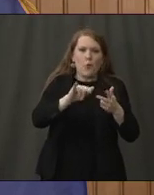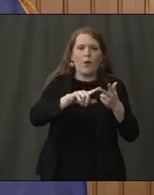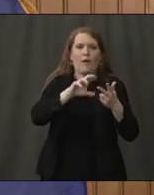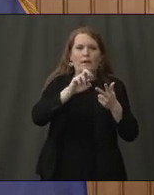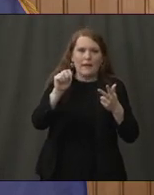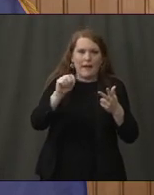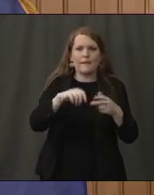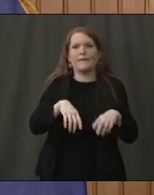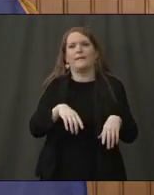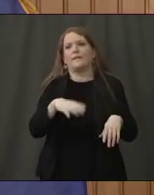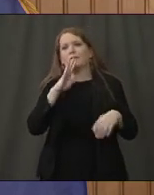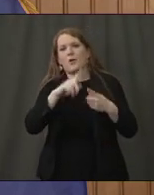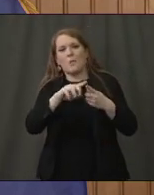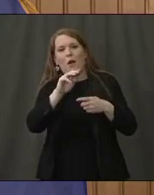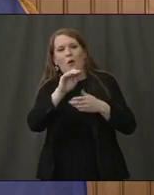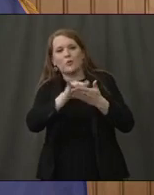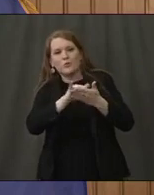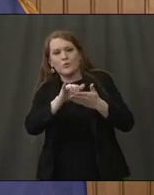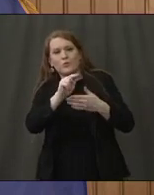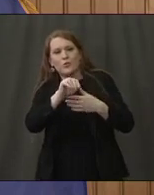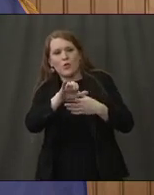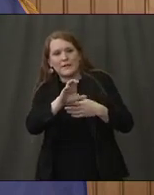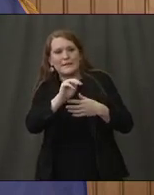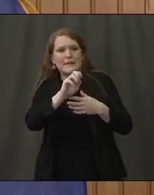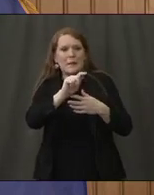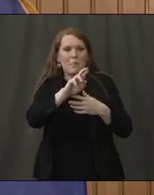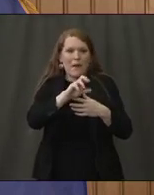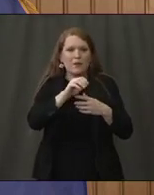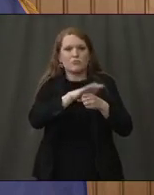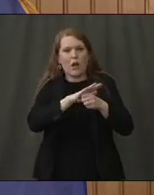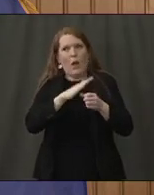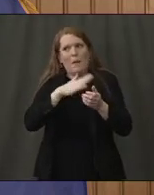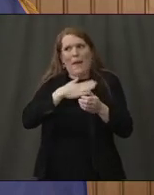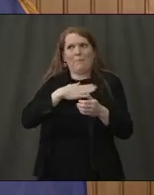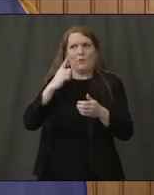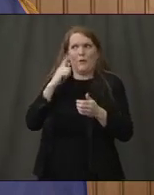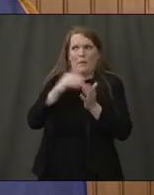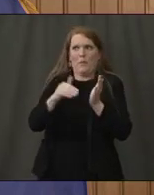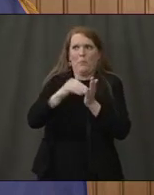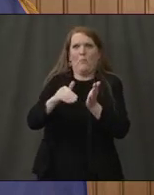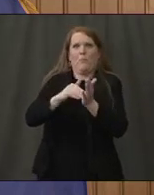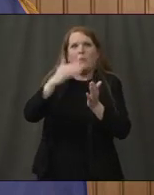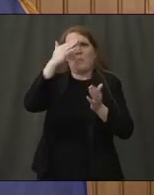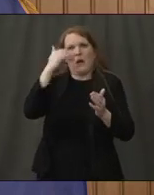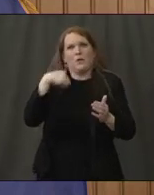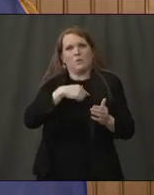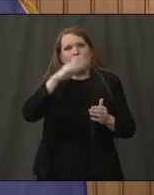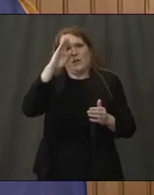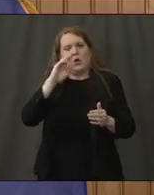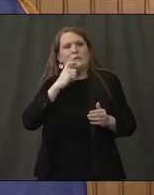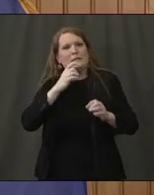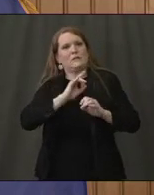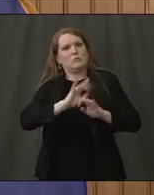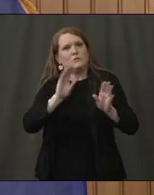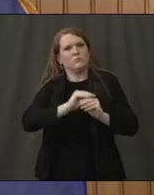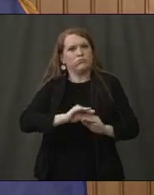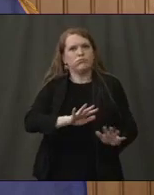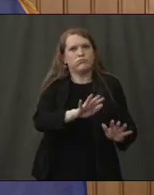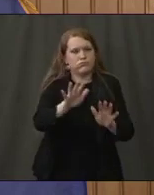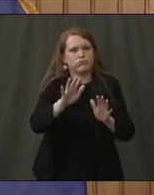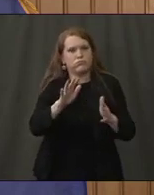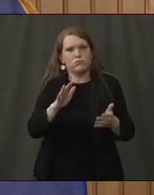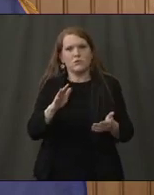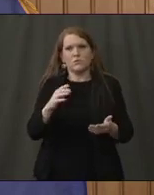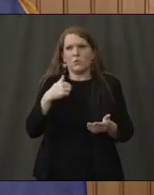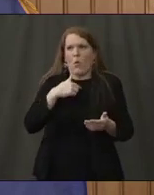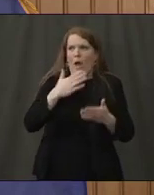I'm from the Show Me State, like I said. We've gotten 50 ventilators, for which I'm very thankful. New York's gotten 4,000 ventilators, for